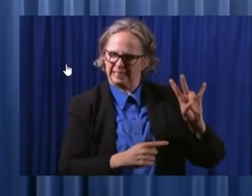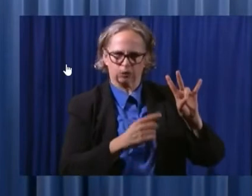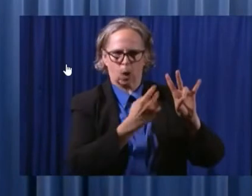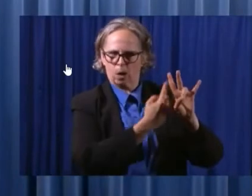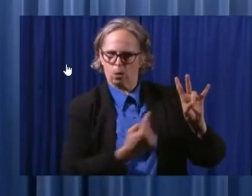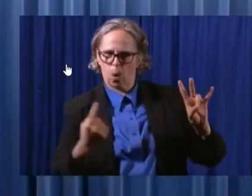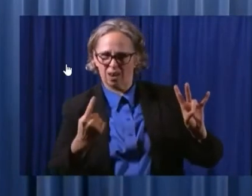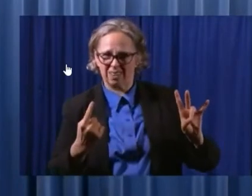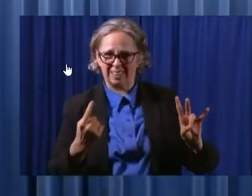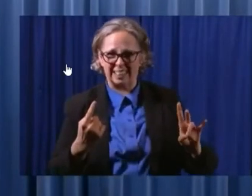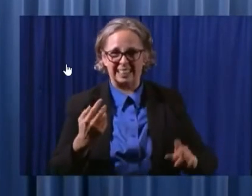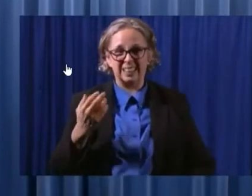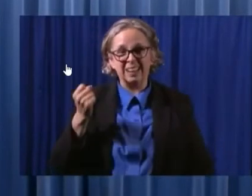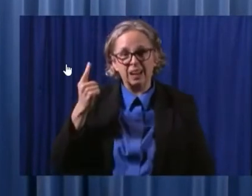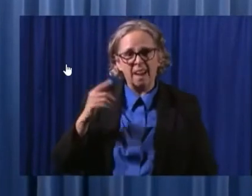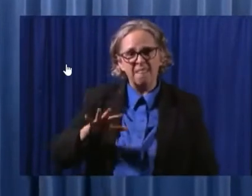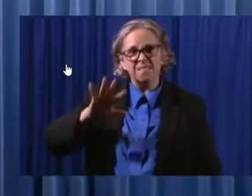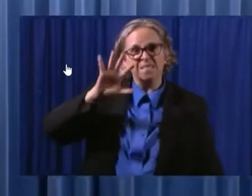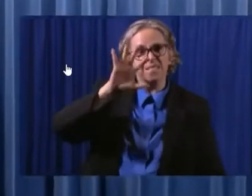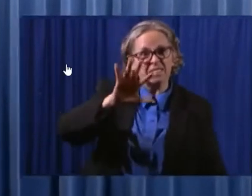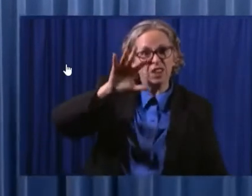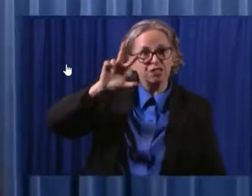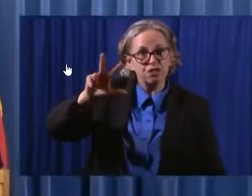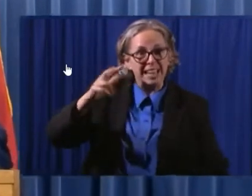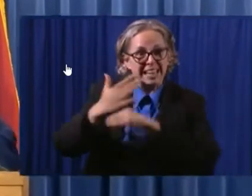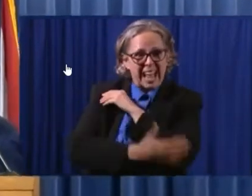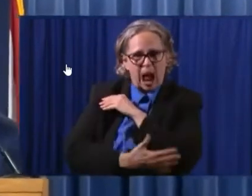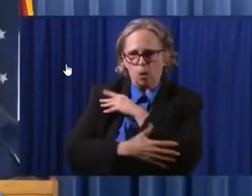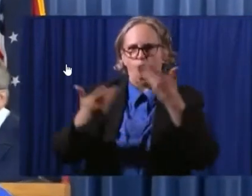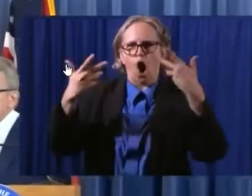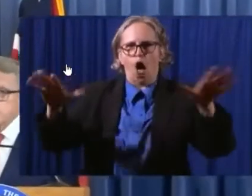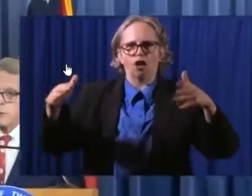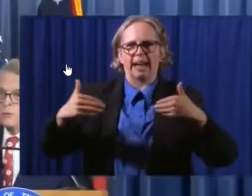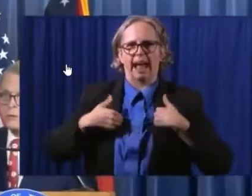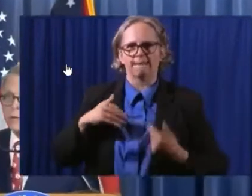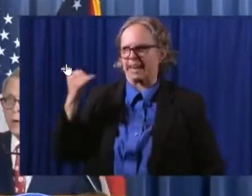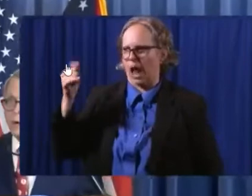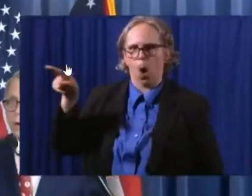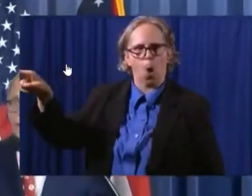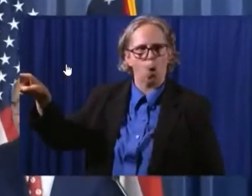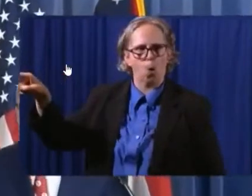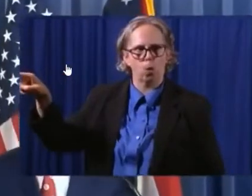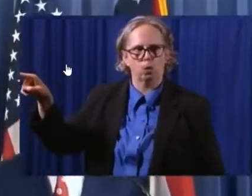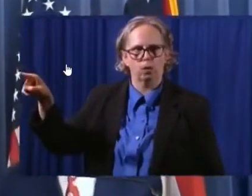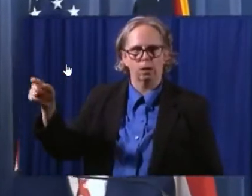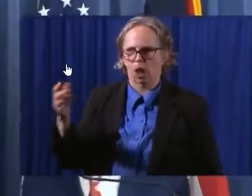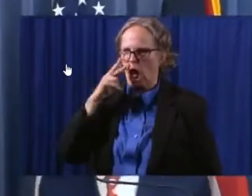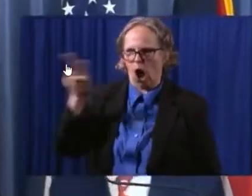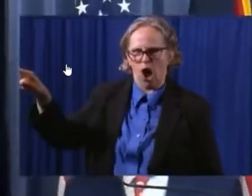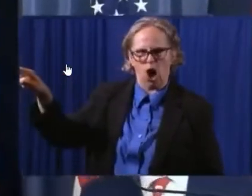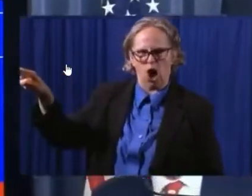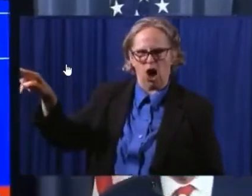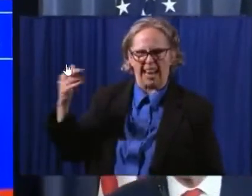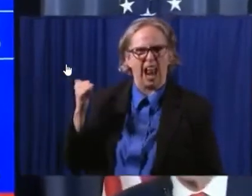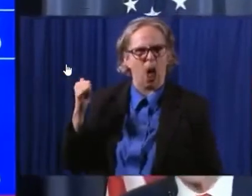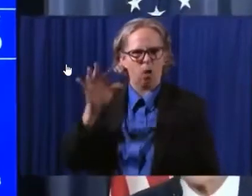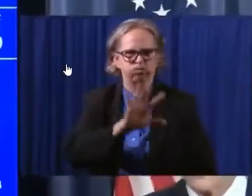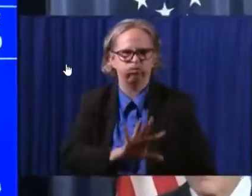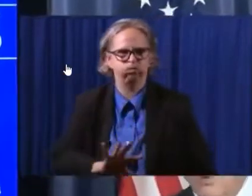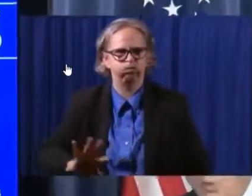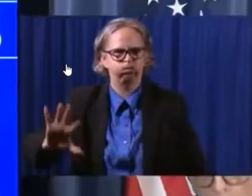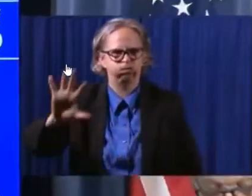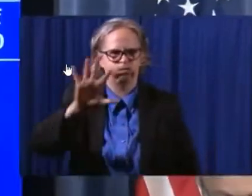alert level number 1. So the yellow counties that you see there are the counties that are today at